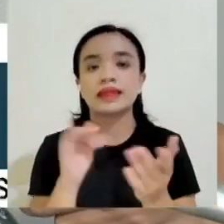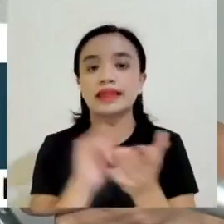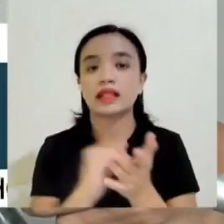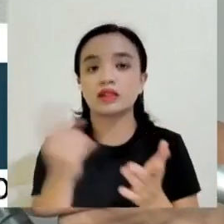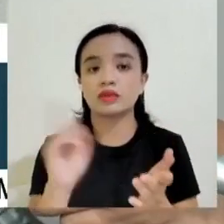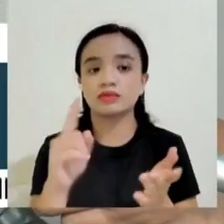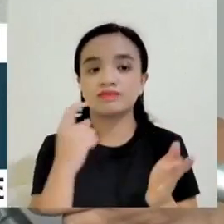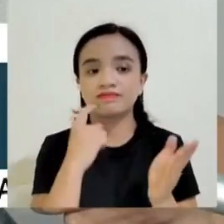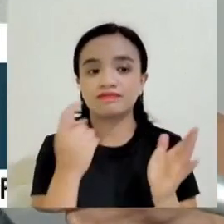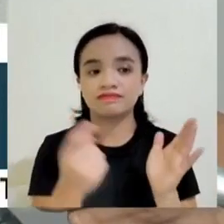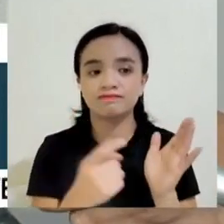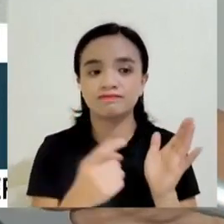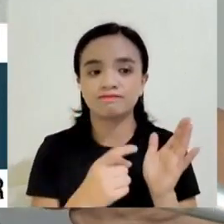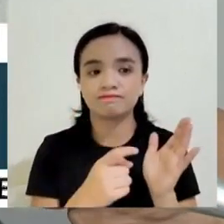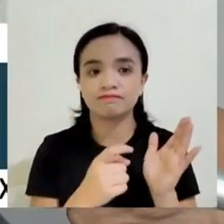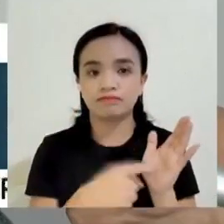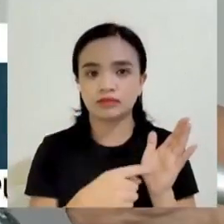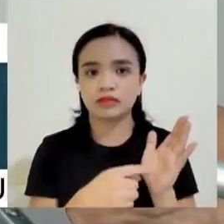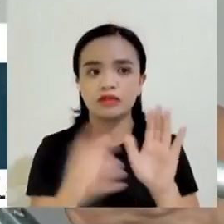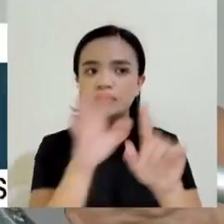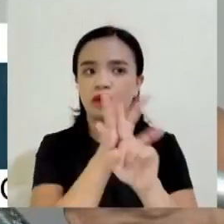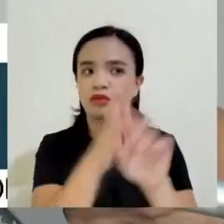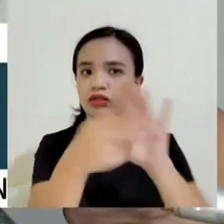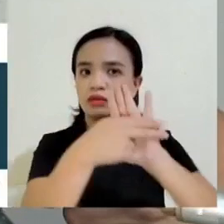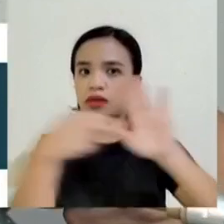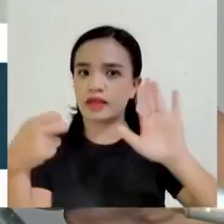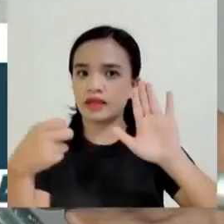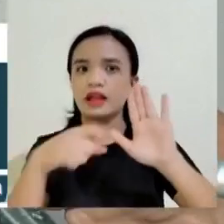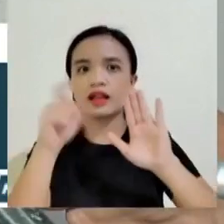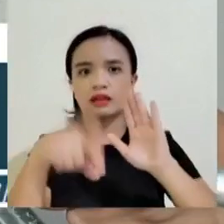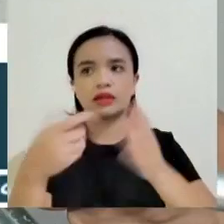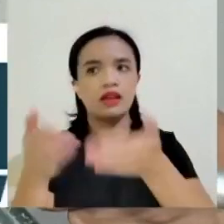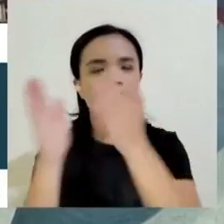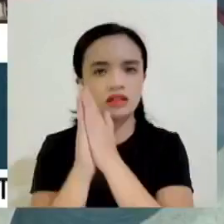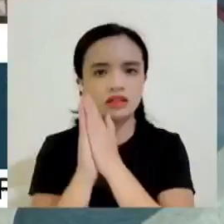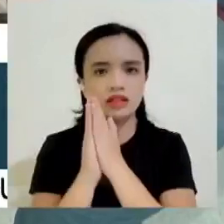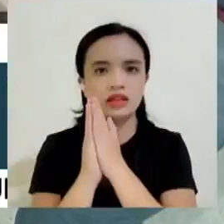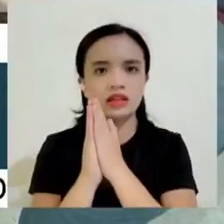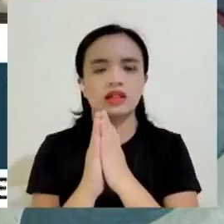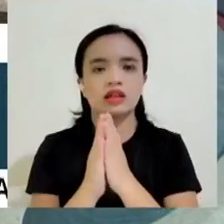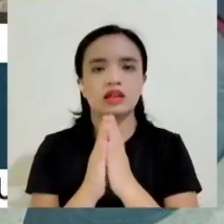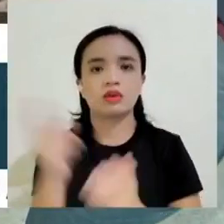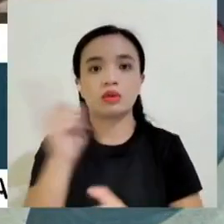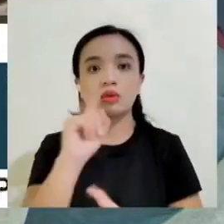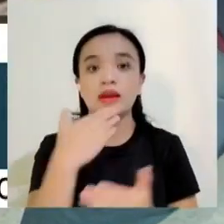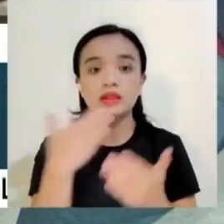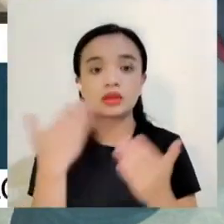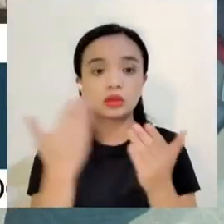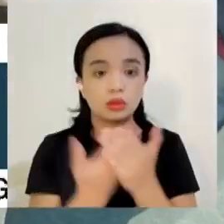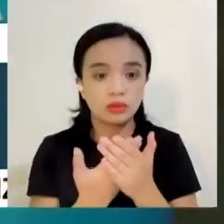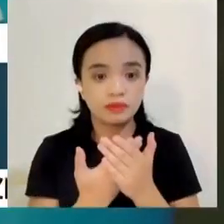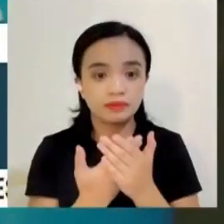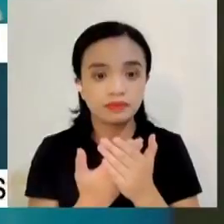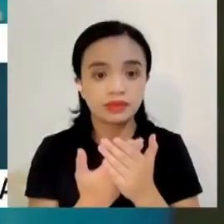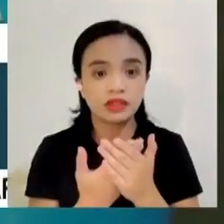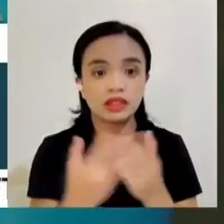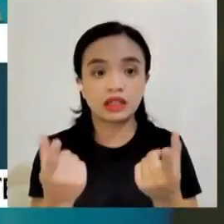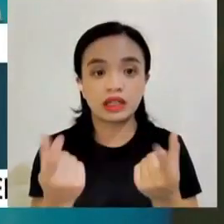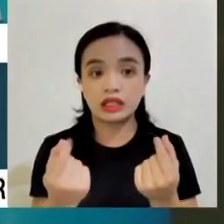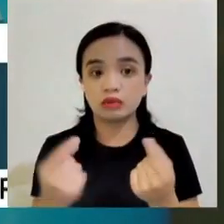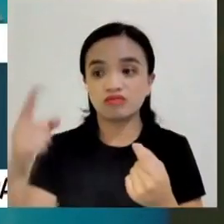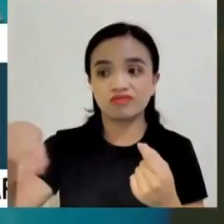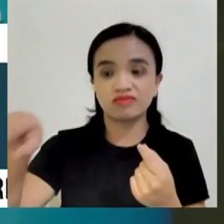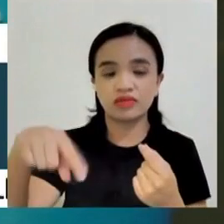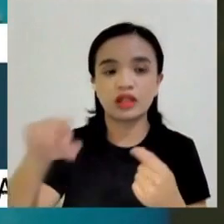po wherein talaga pong sinil nila, no, and isa pang maganda, no, na ginawa nila, no, na para talaga makunsil